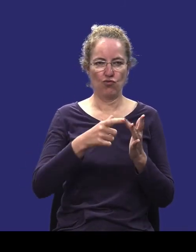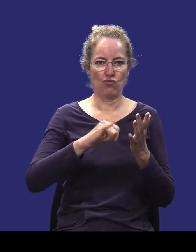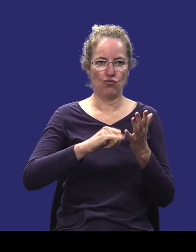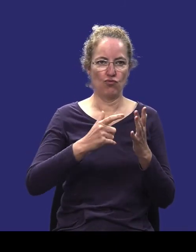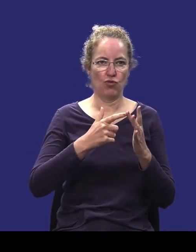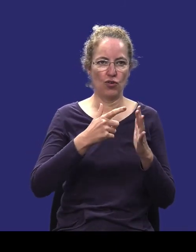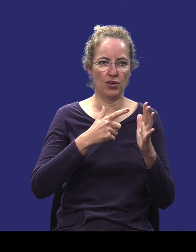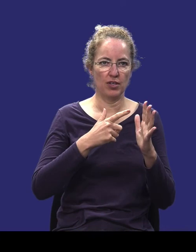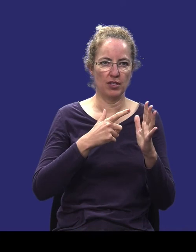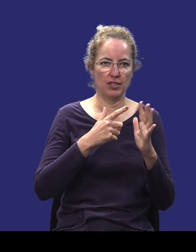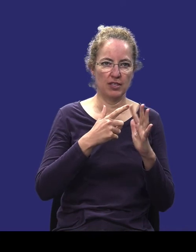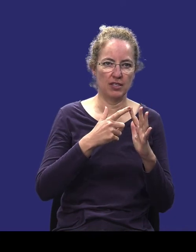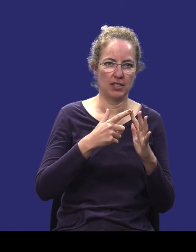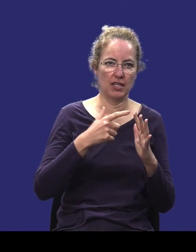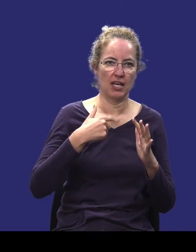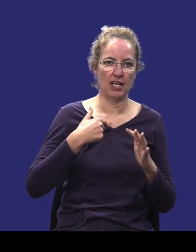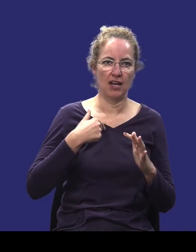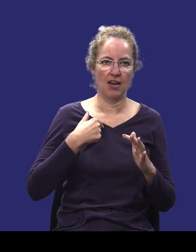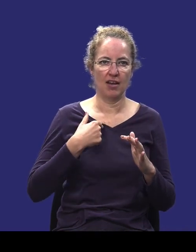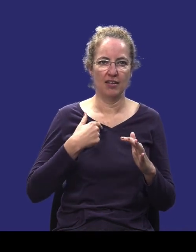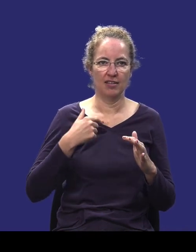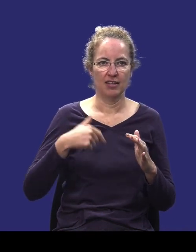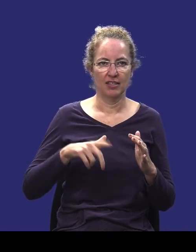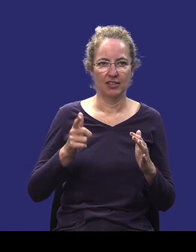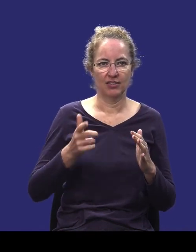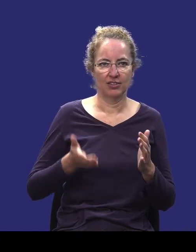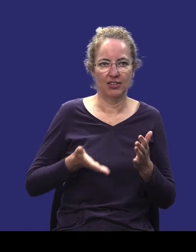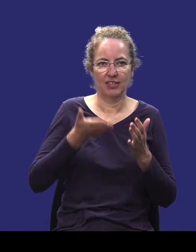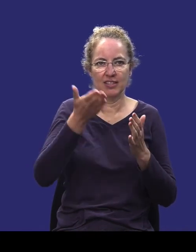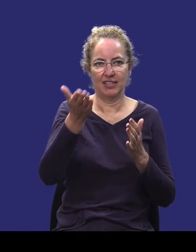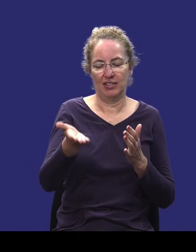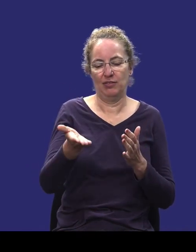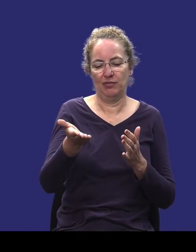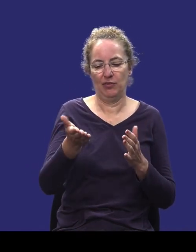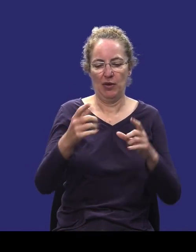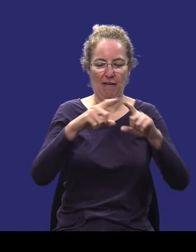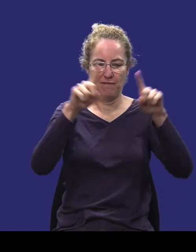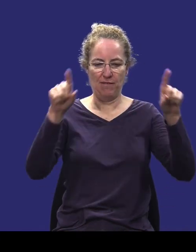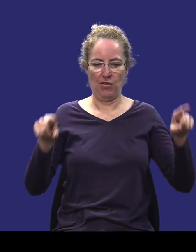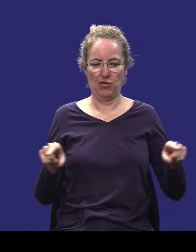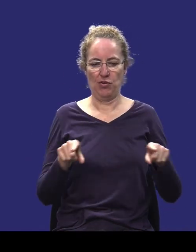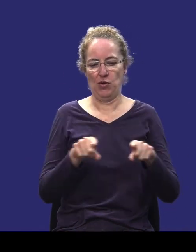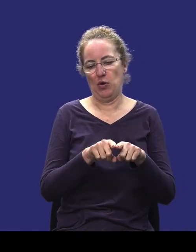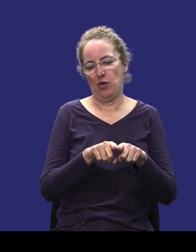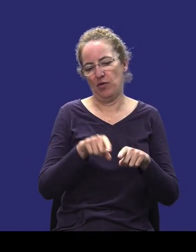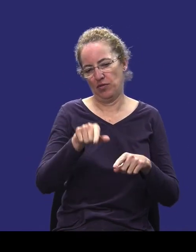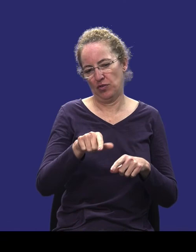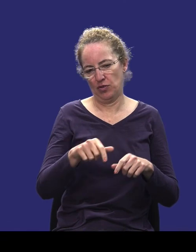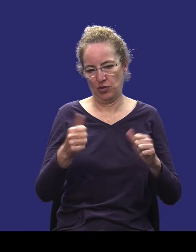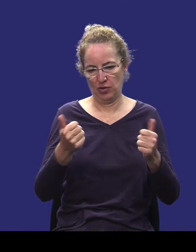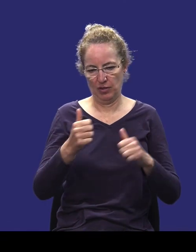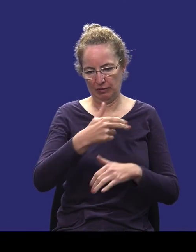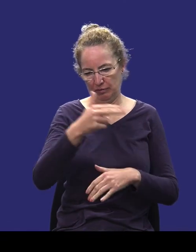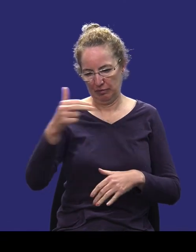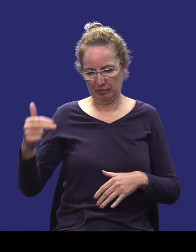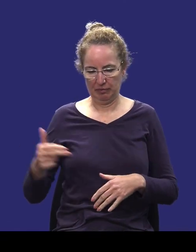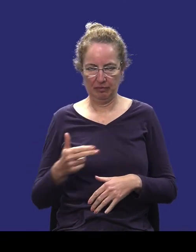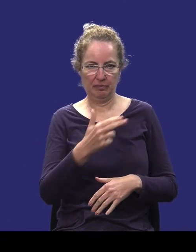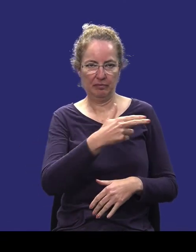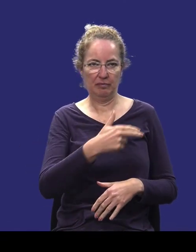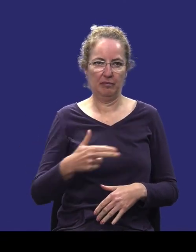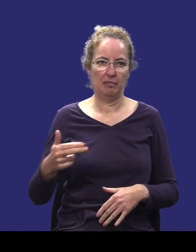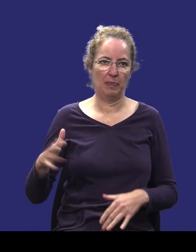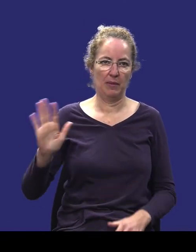ask your parents to upload a photo of you doing your amazing work. Okay, I'll see you next week. Bye!